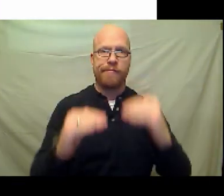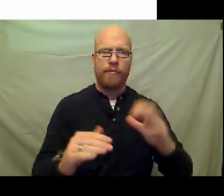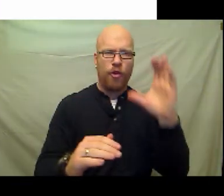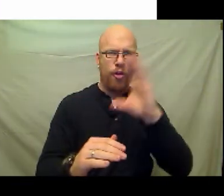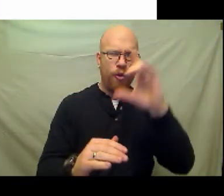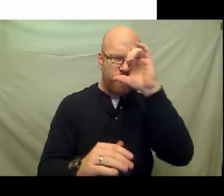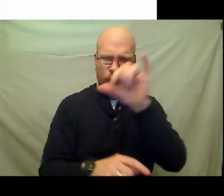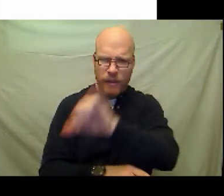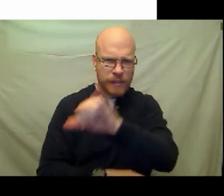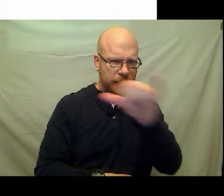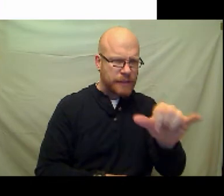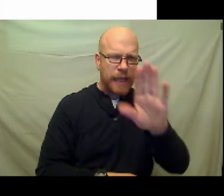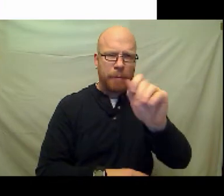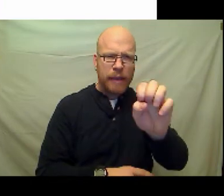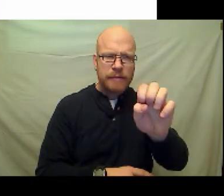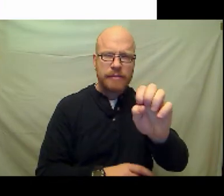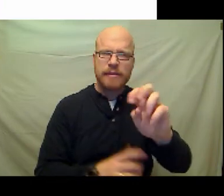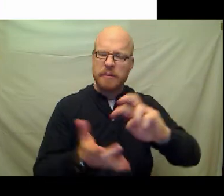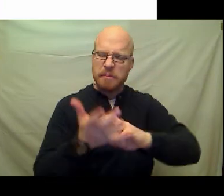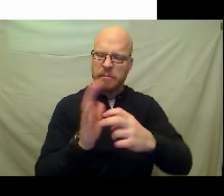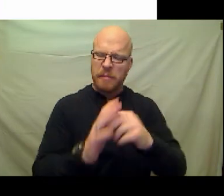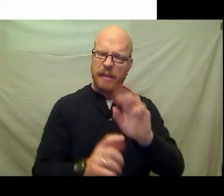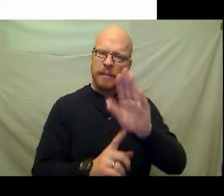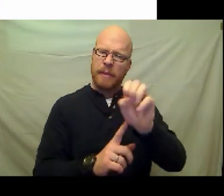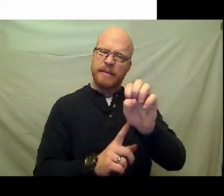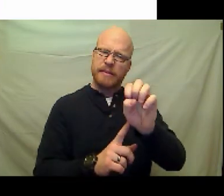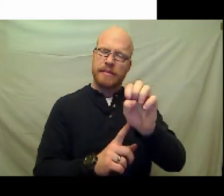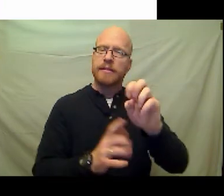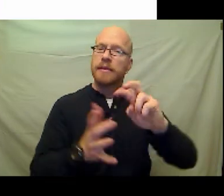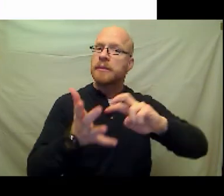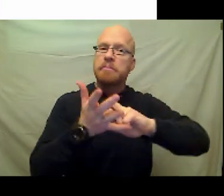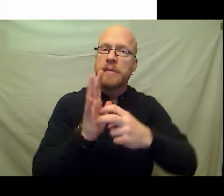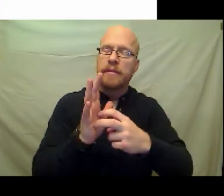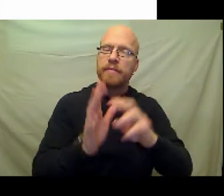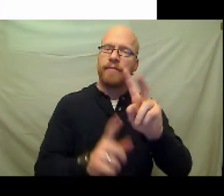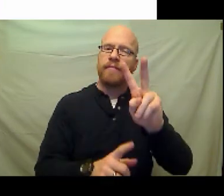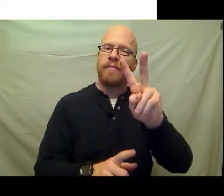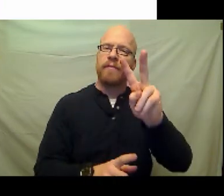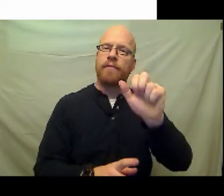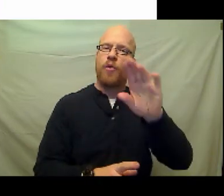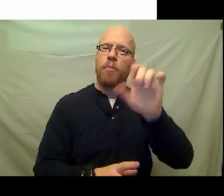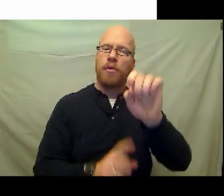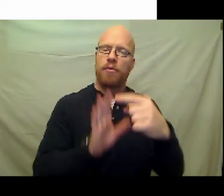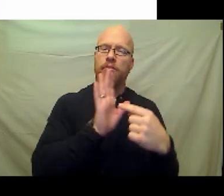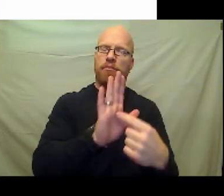the bases. If you're multiplying numbers, you can do that like multiplying numbers. But if you have the same base,